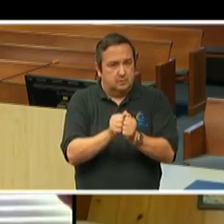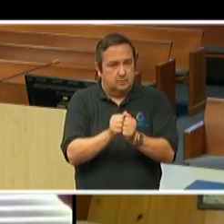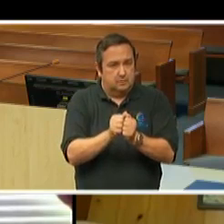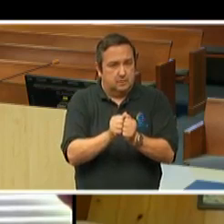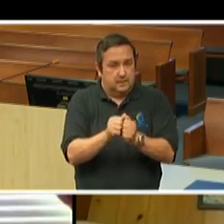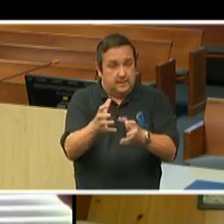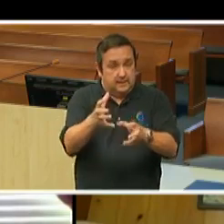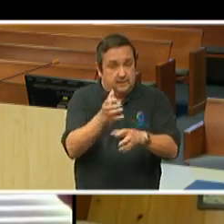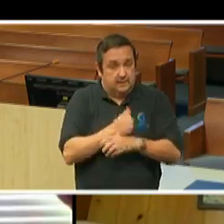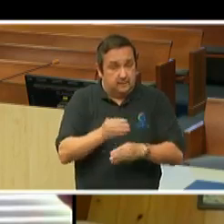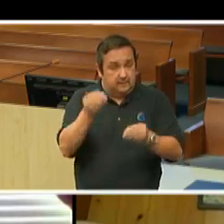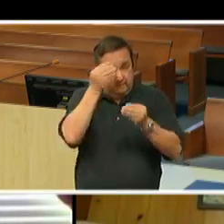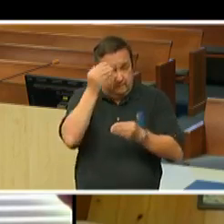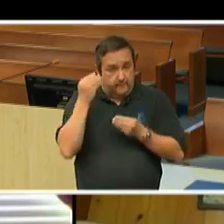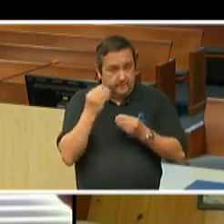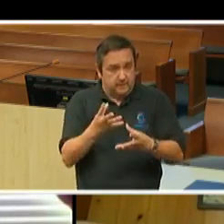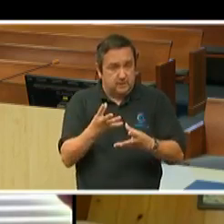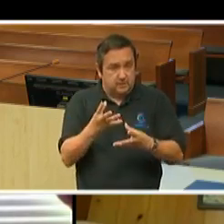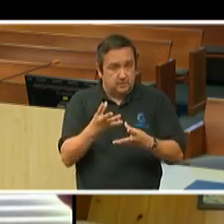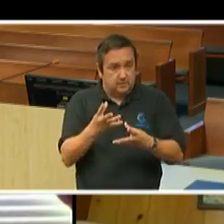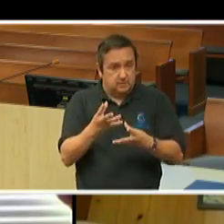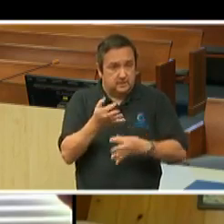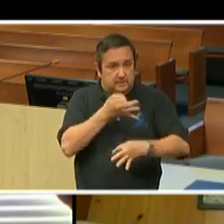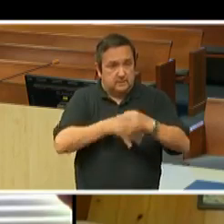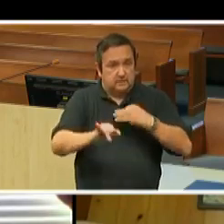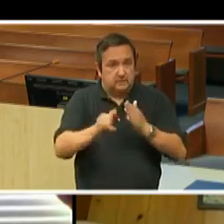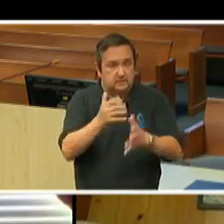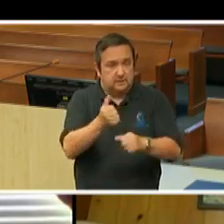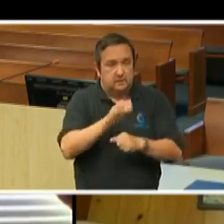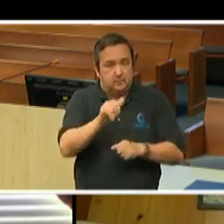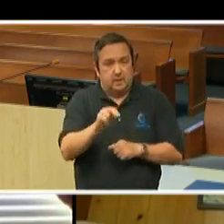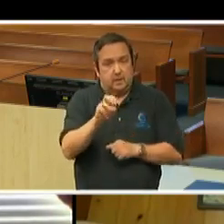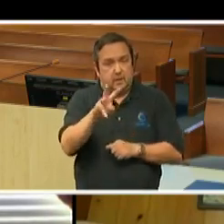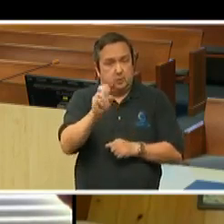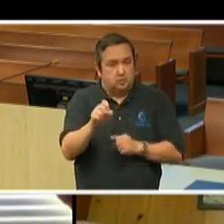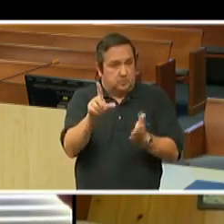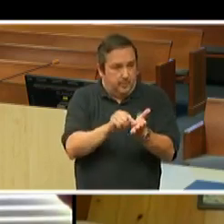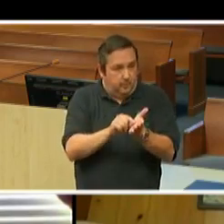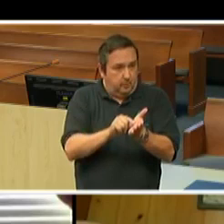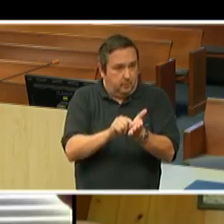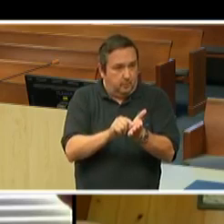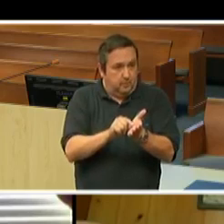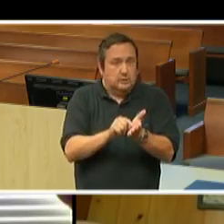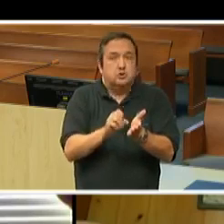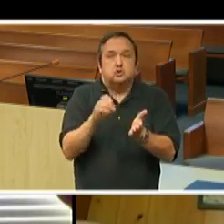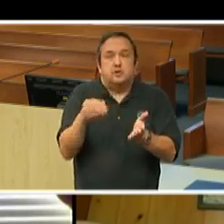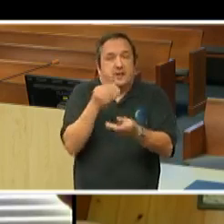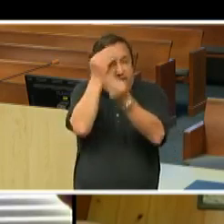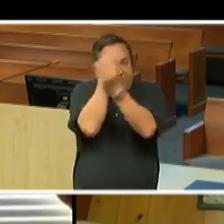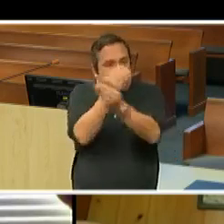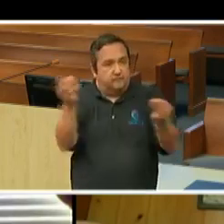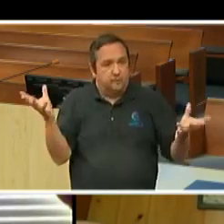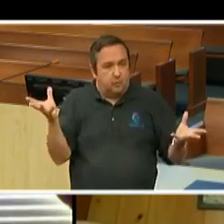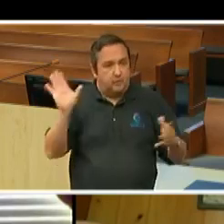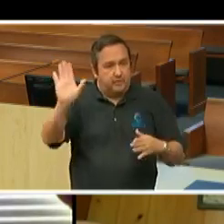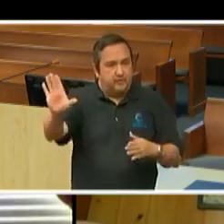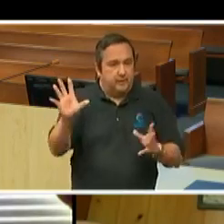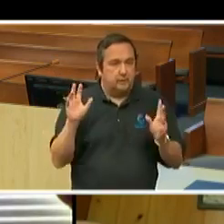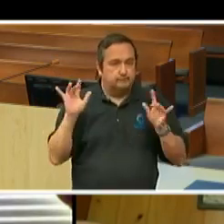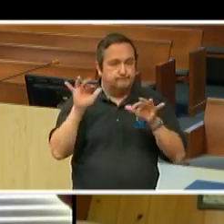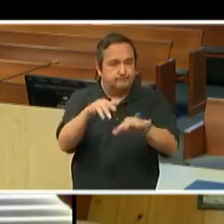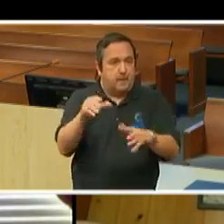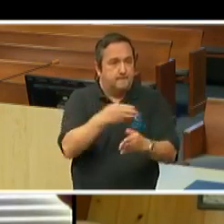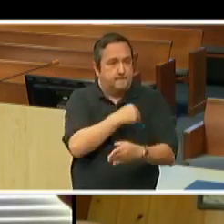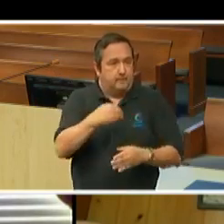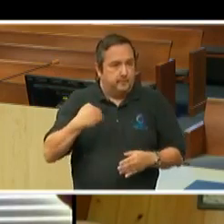the information and instead of just getting it by newspaper and all of that, so they can inform their